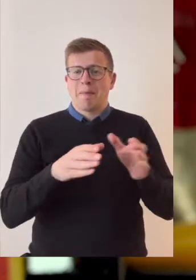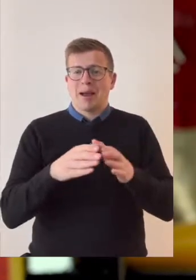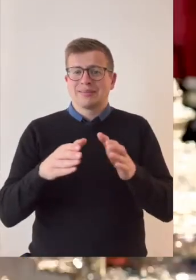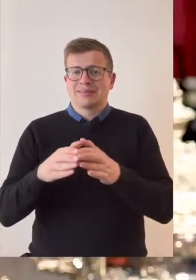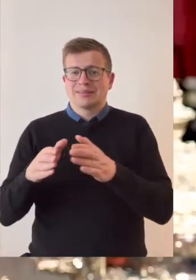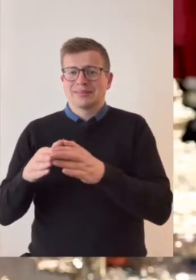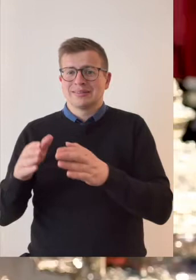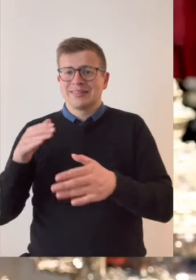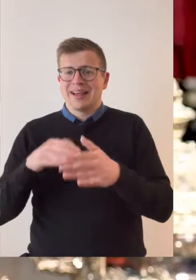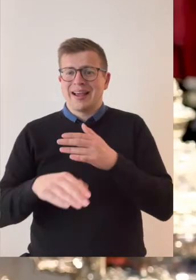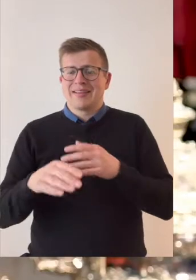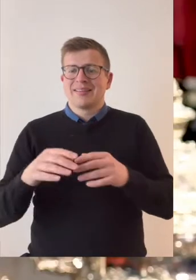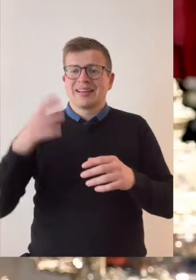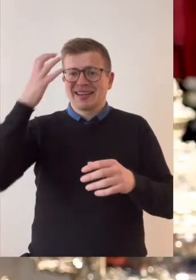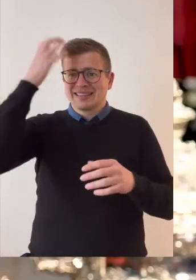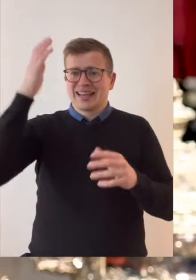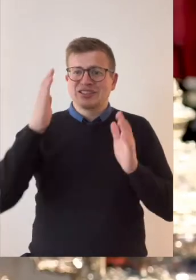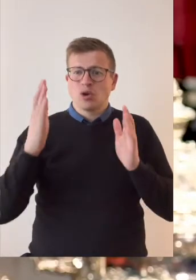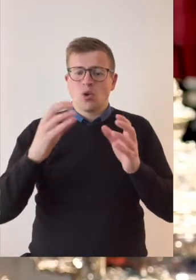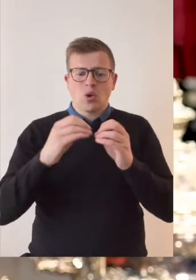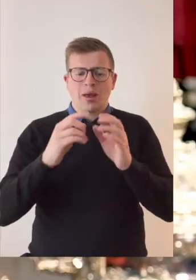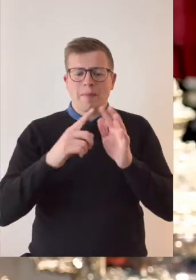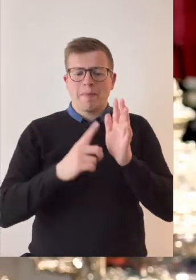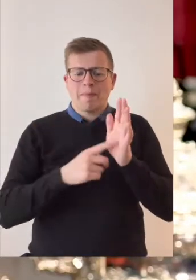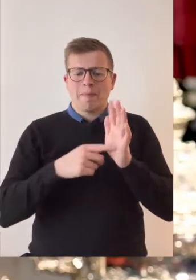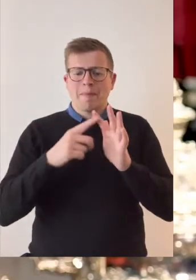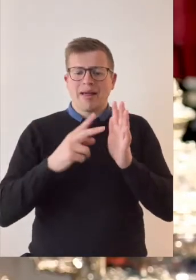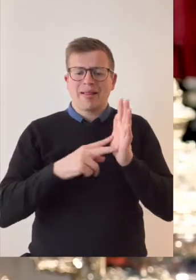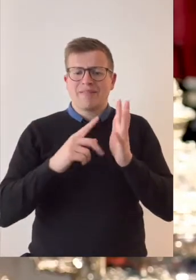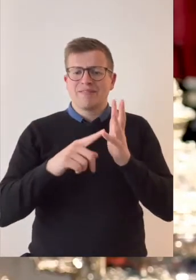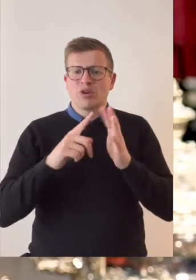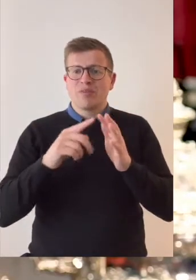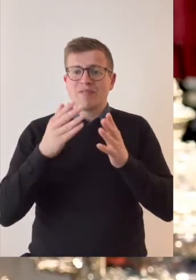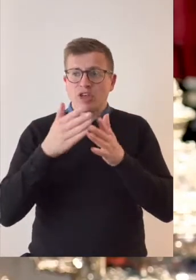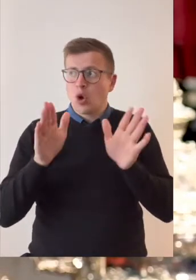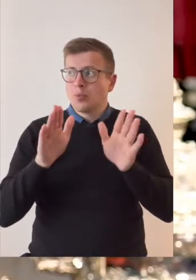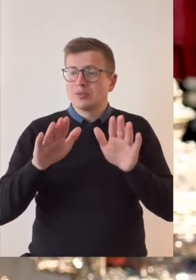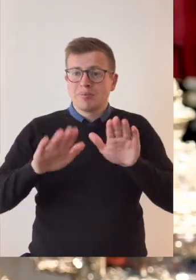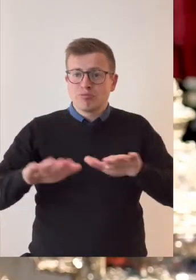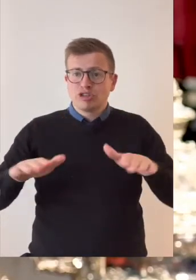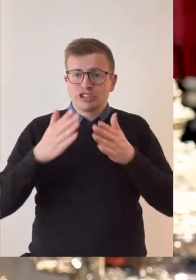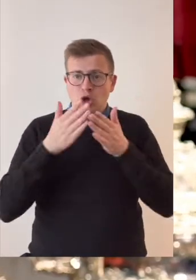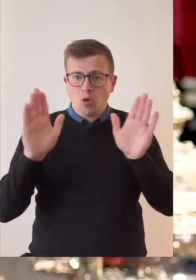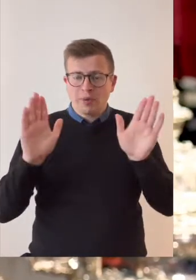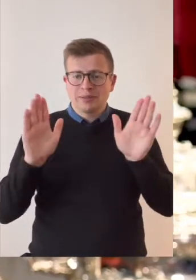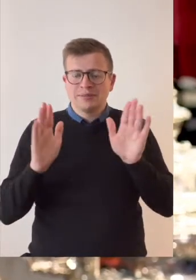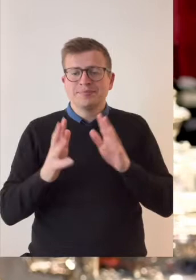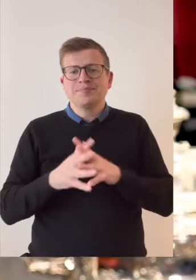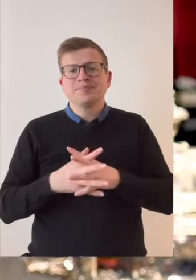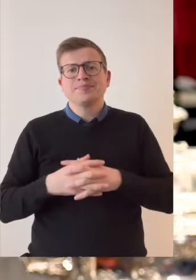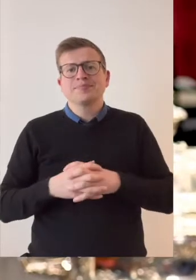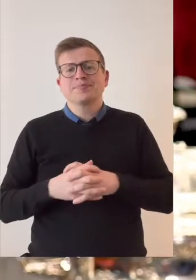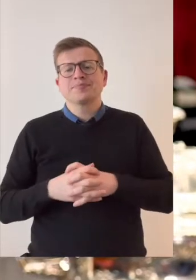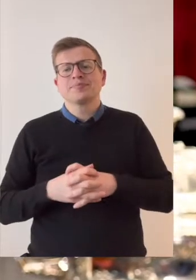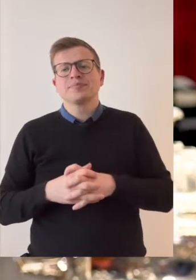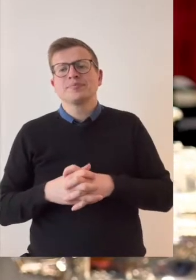bands in the King's Hall, Bellevue, for the Open, British Open. And